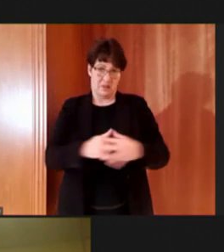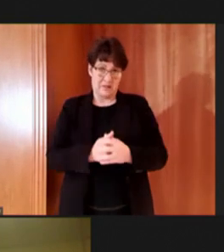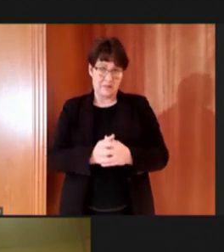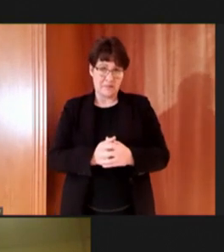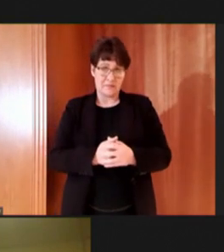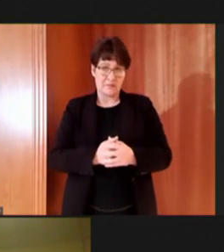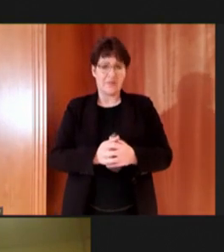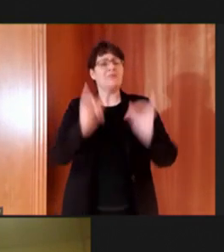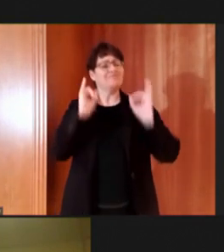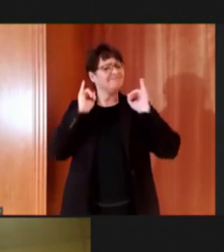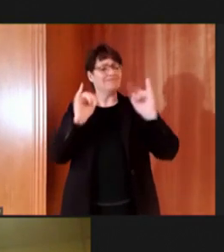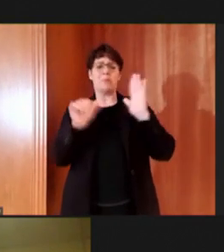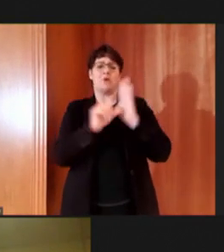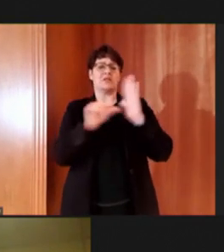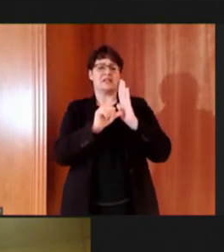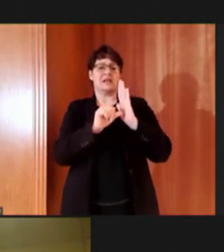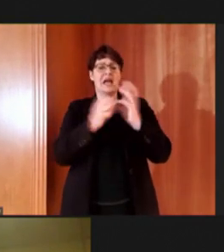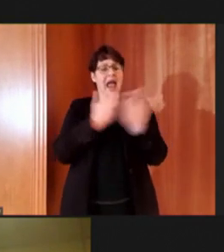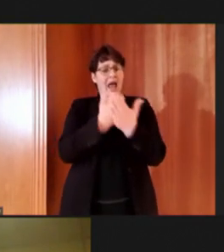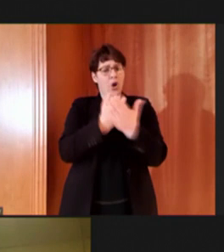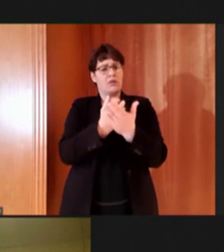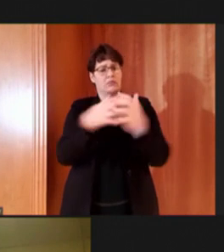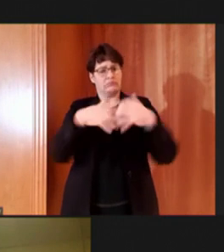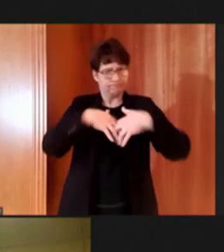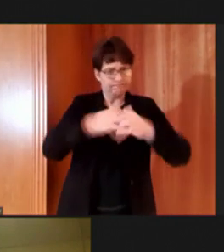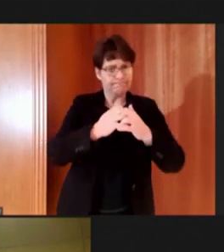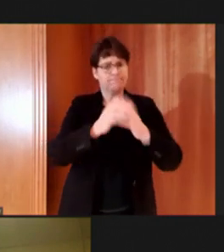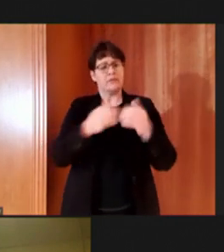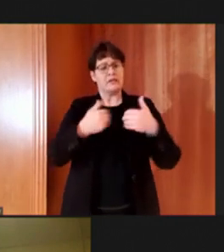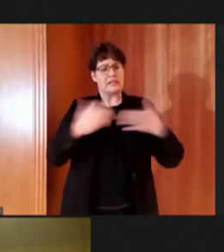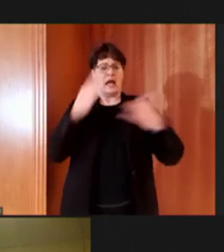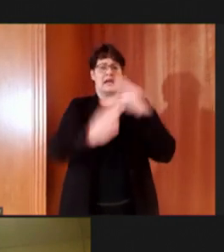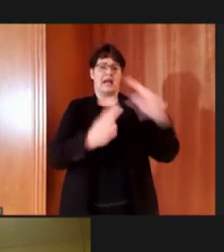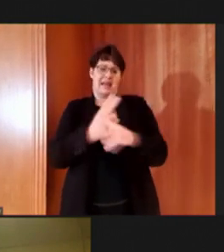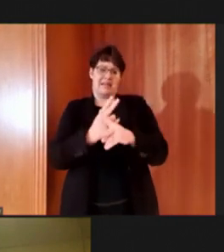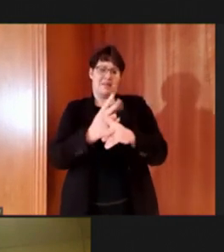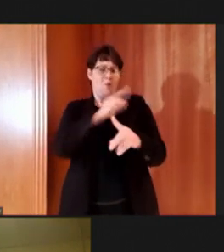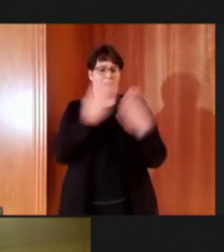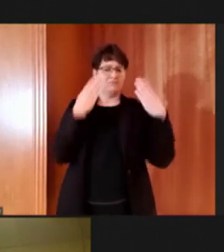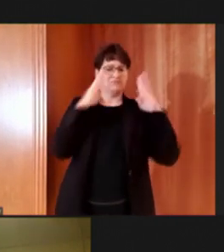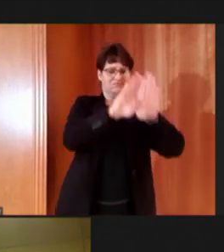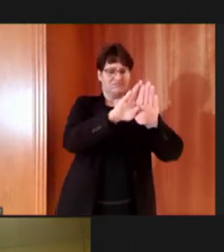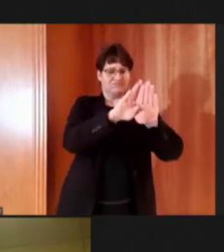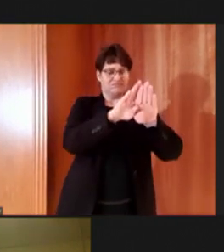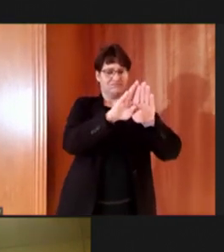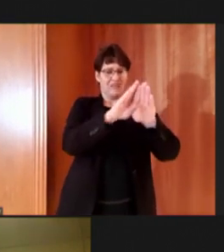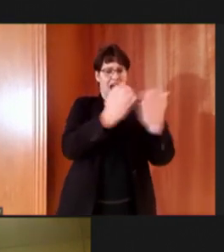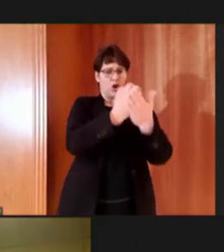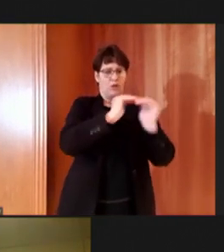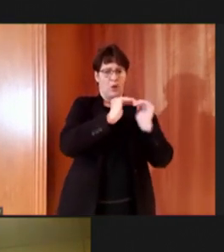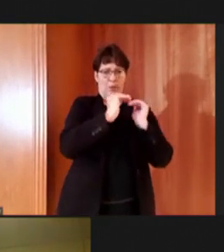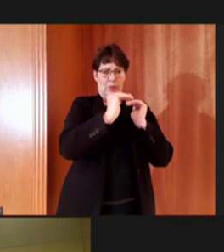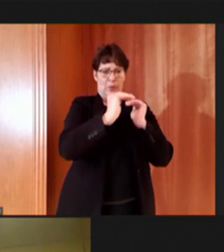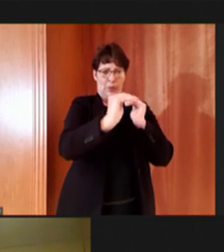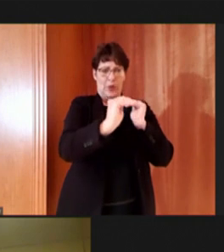urgent that we must restart the economy after this period of inactivity.